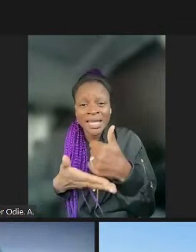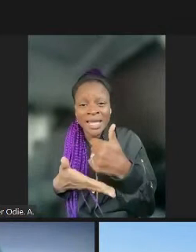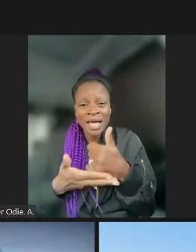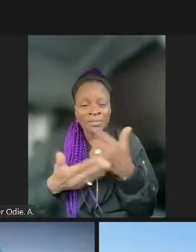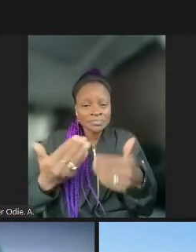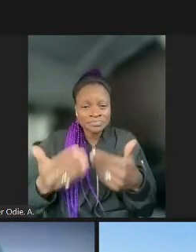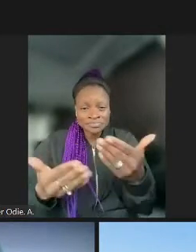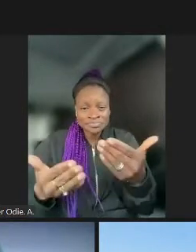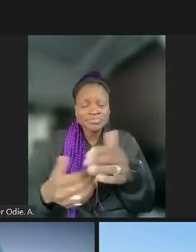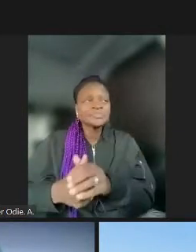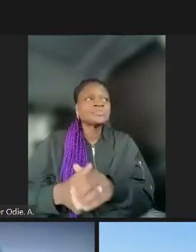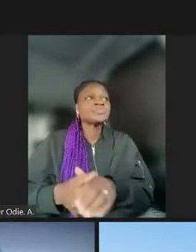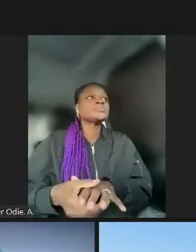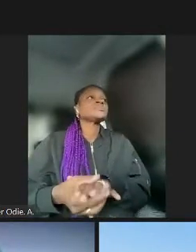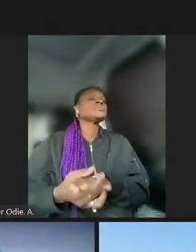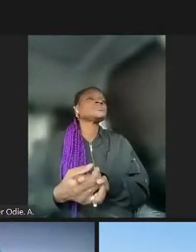follow-up.